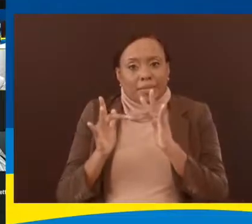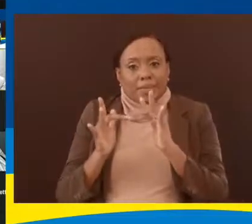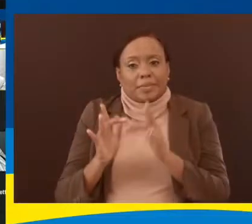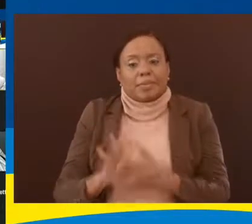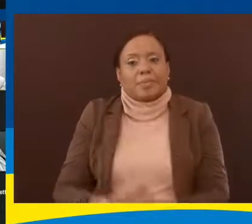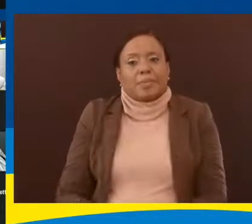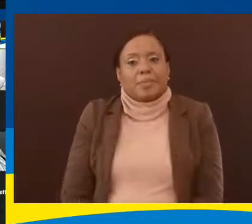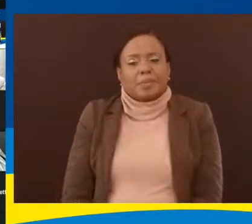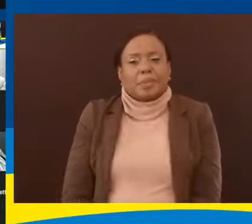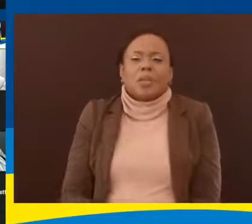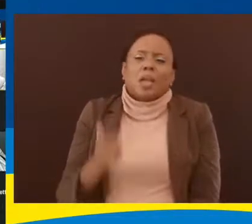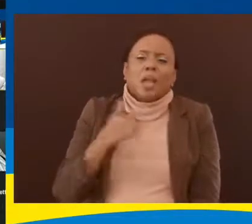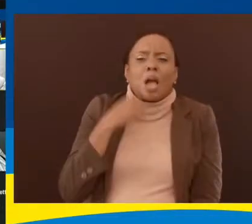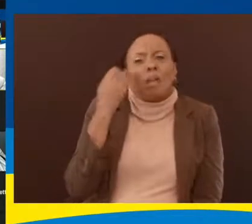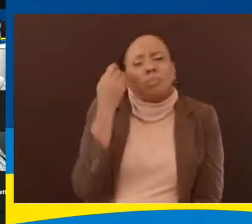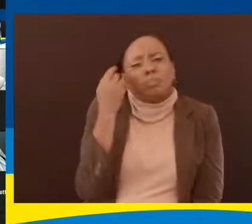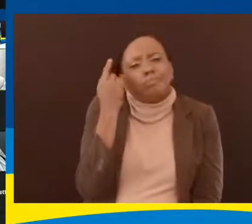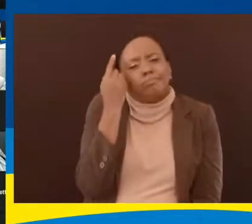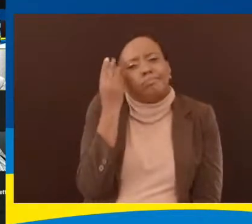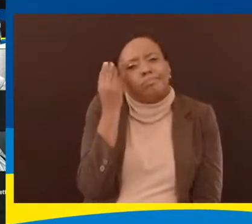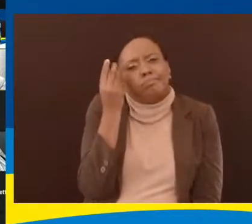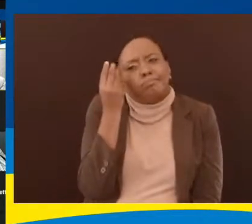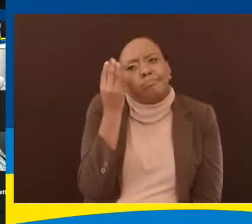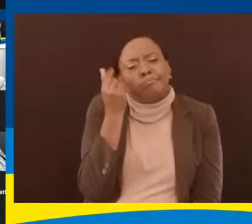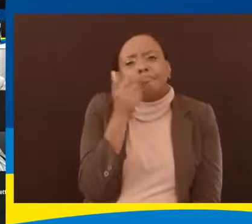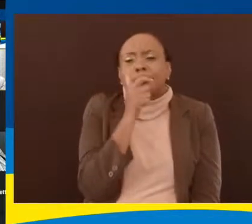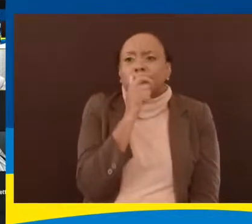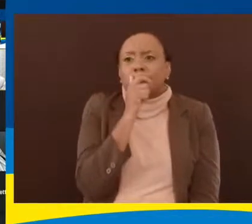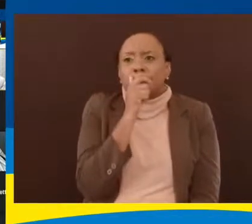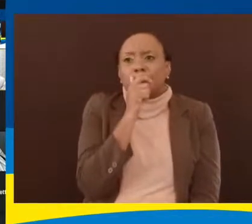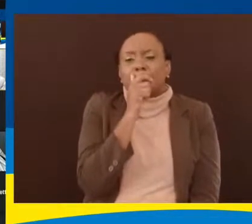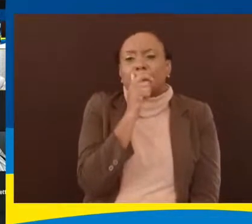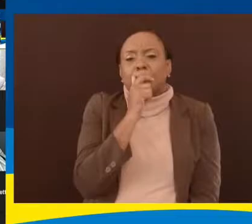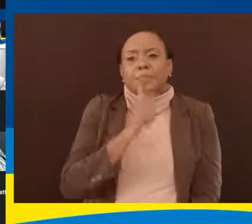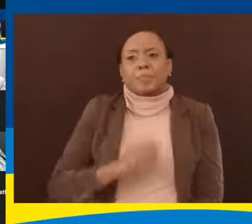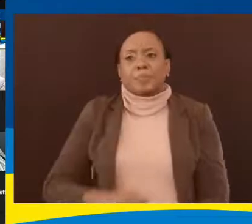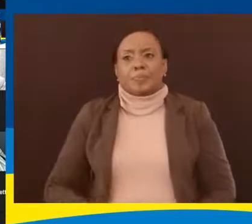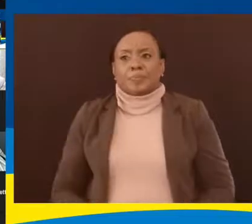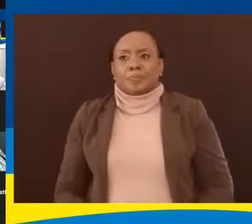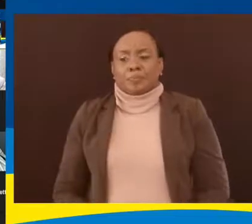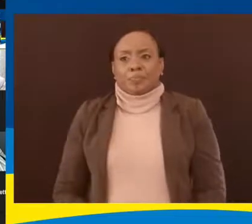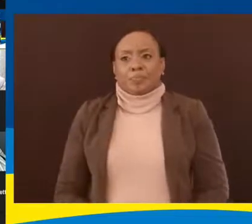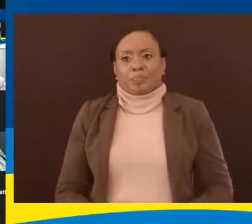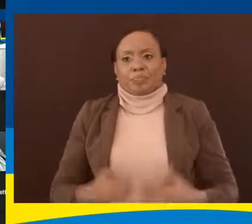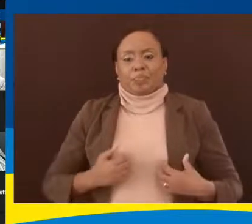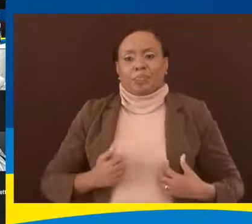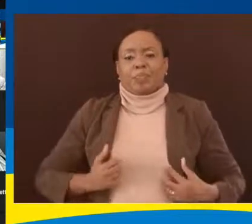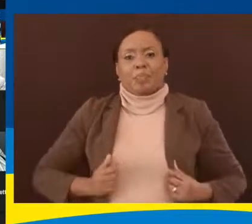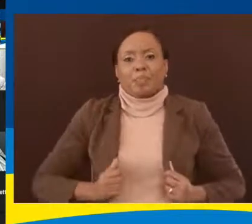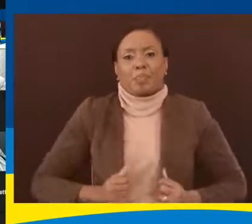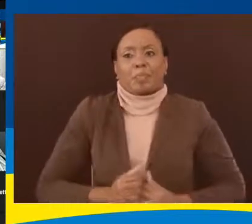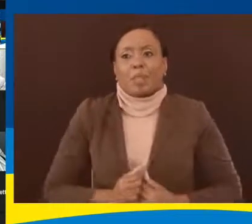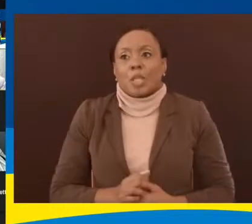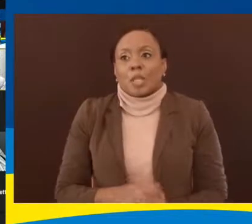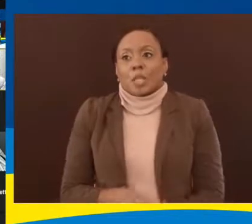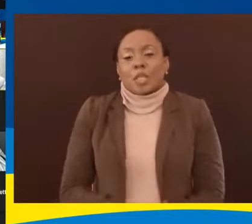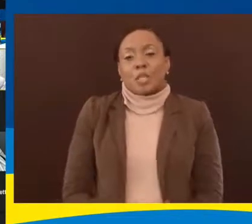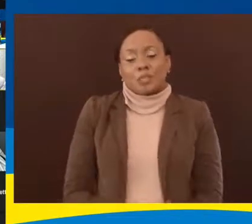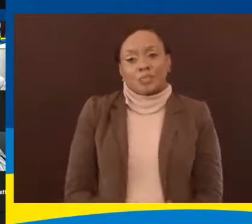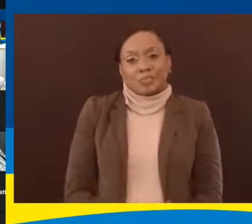am just wondering if maybe to try to bring about